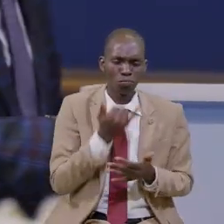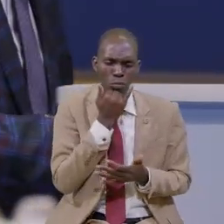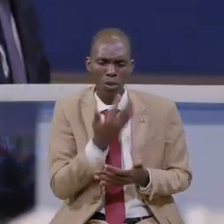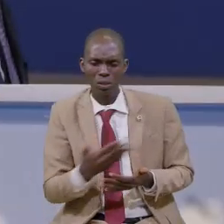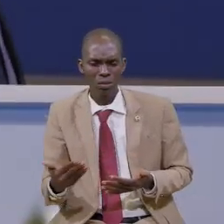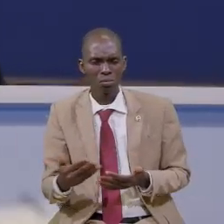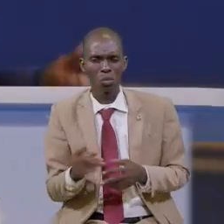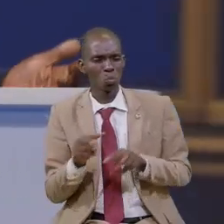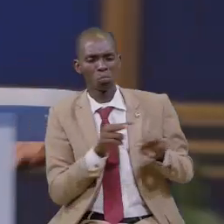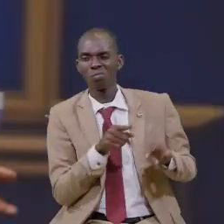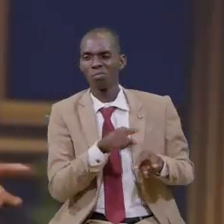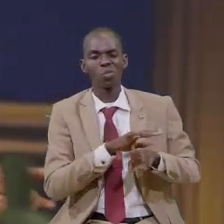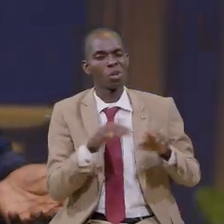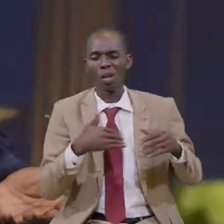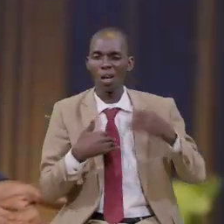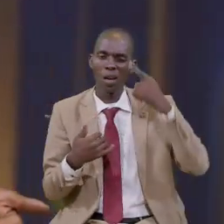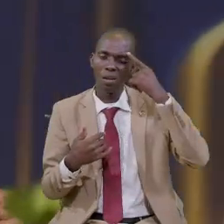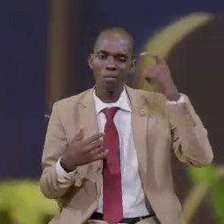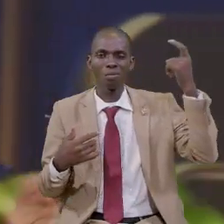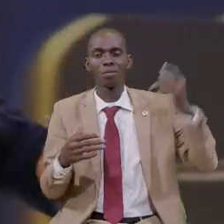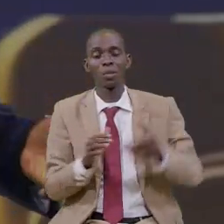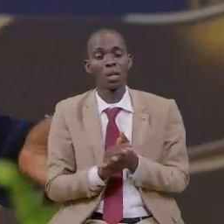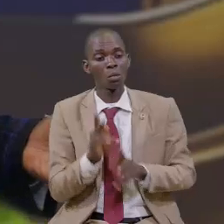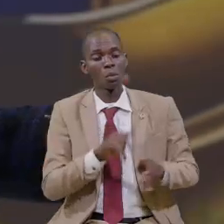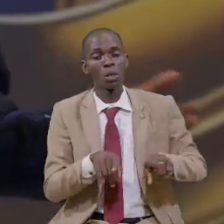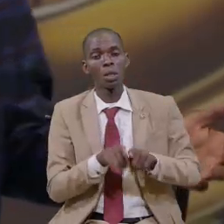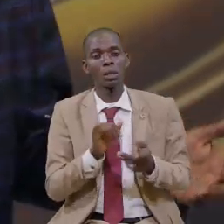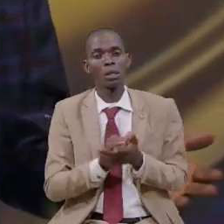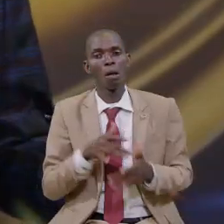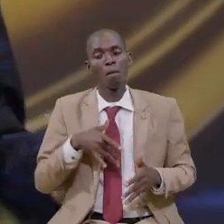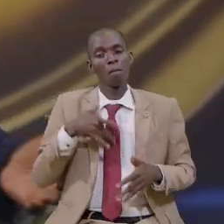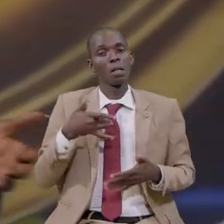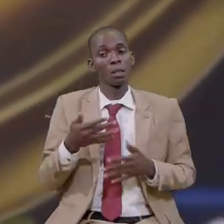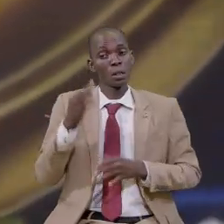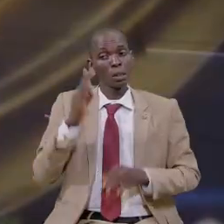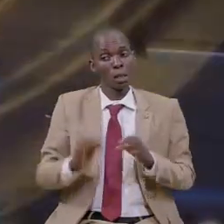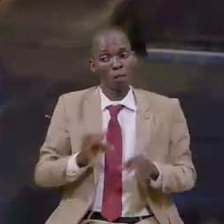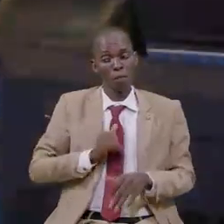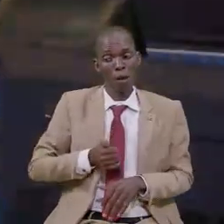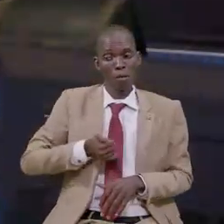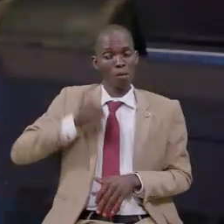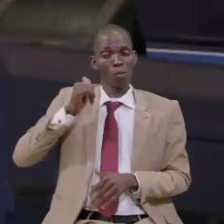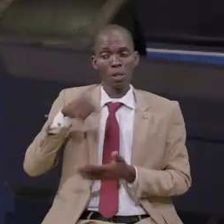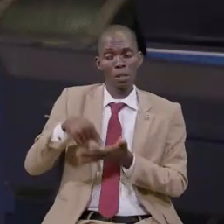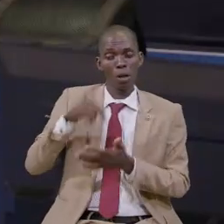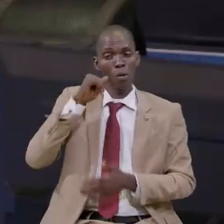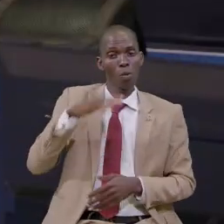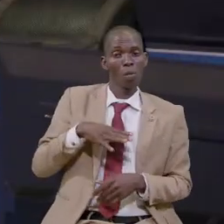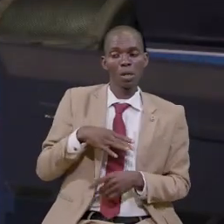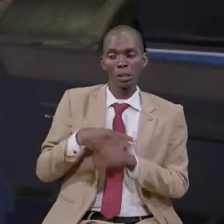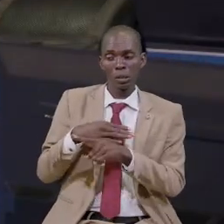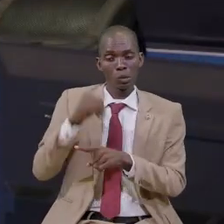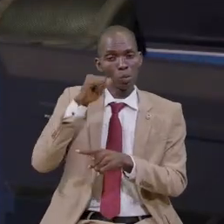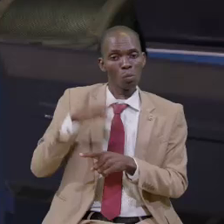thinking, if I don't succumb, this woman will do something.